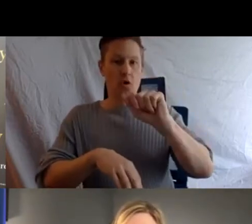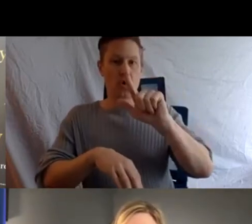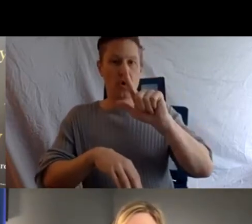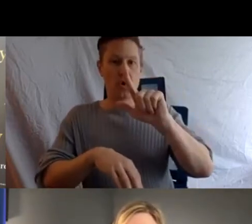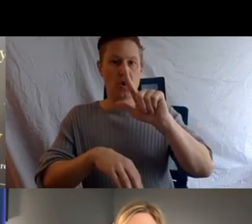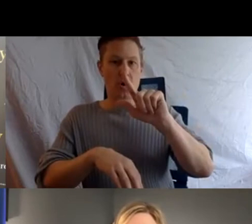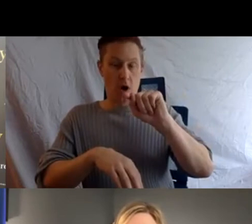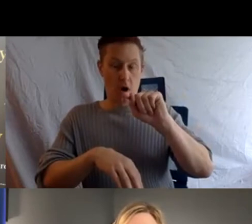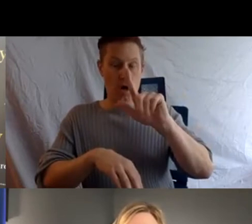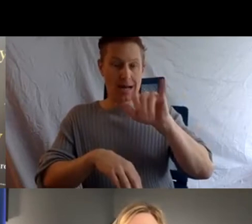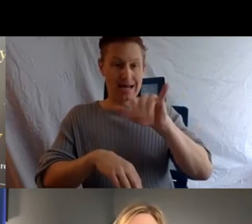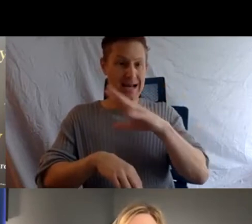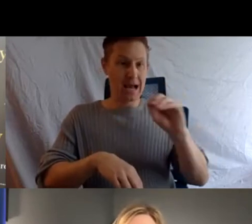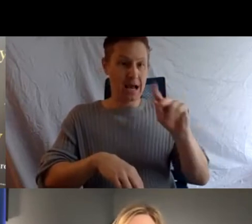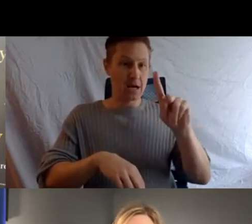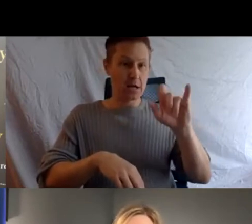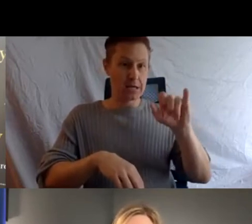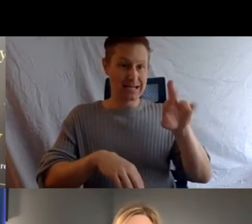Kristen. You mentioned it's